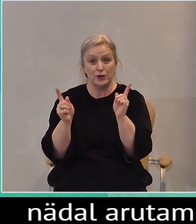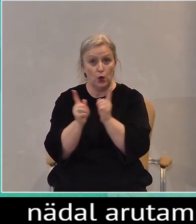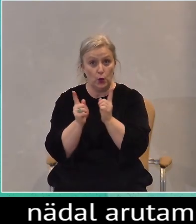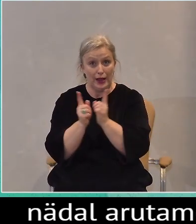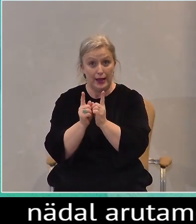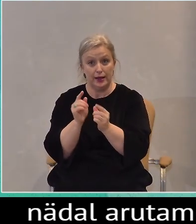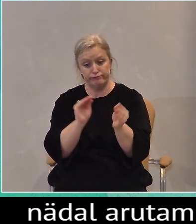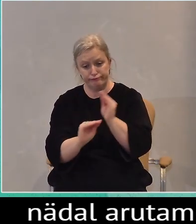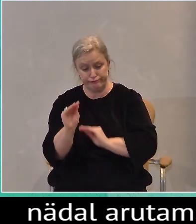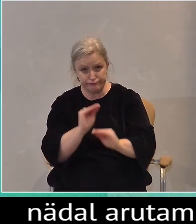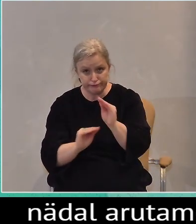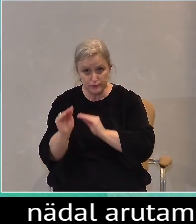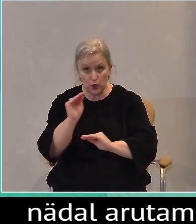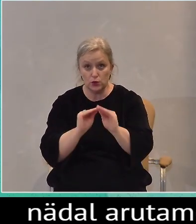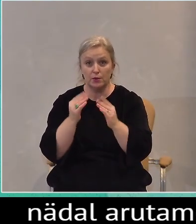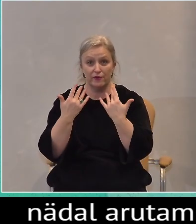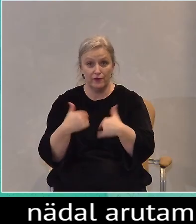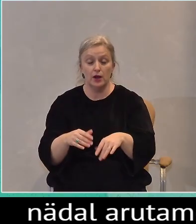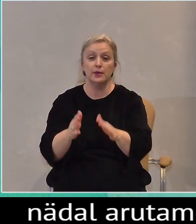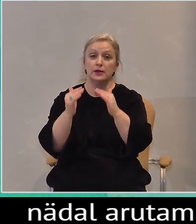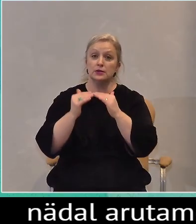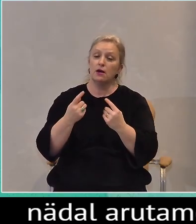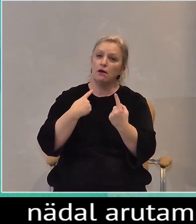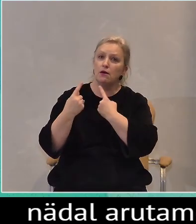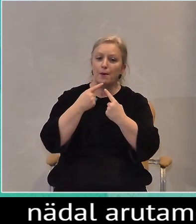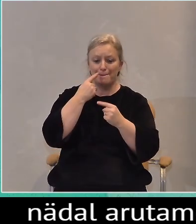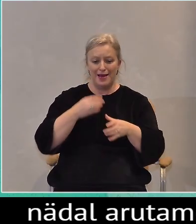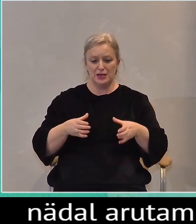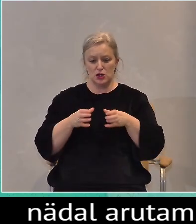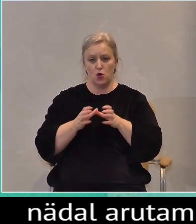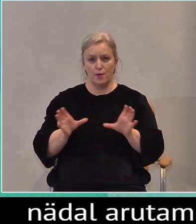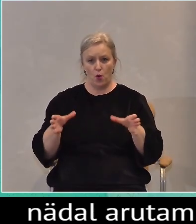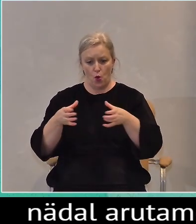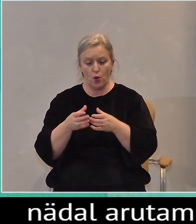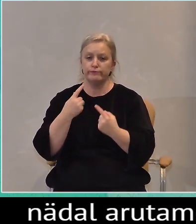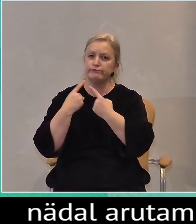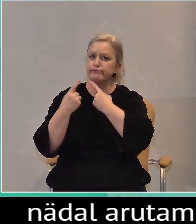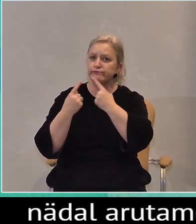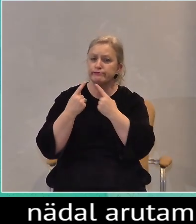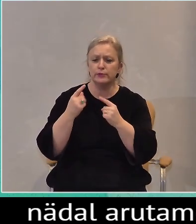their delicate health data. The